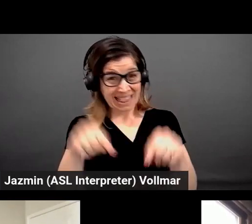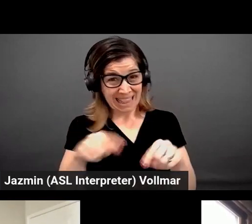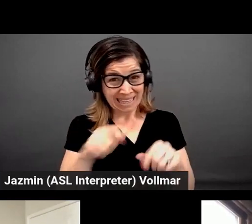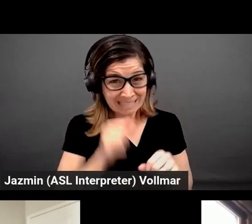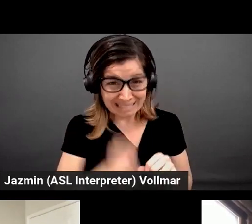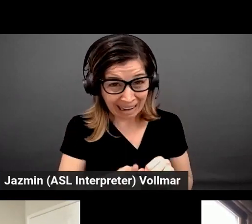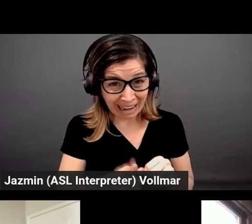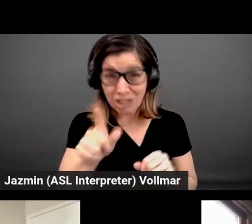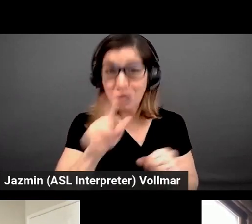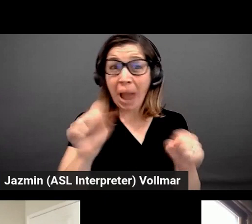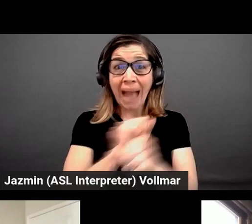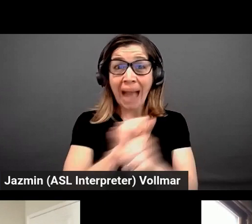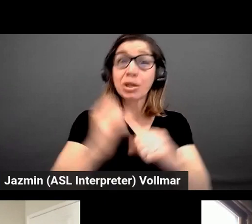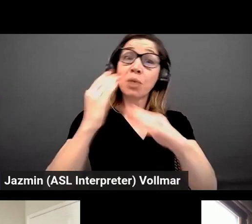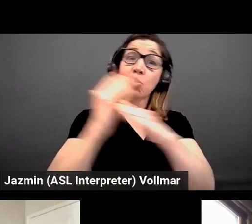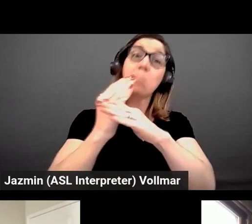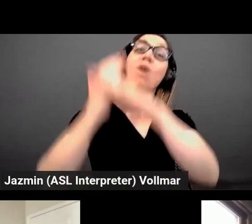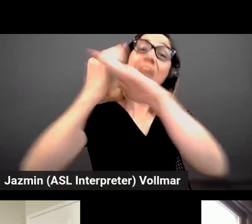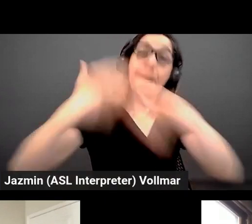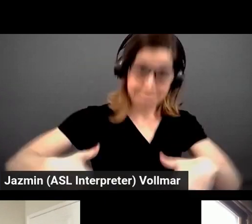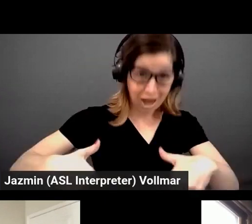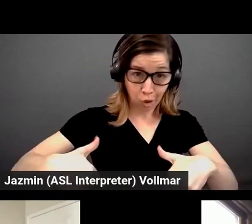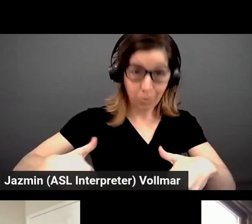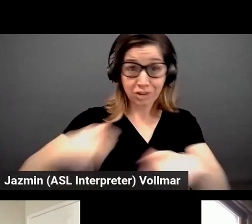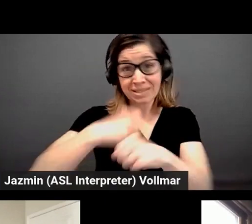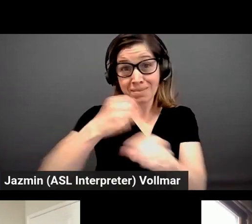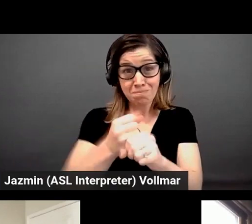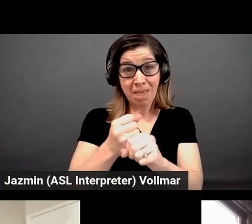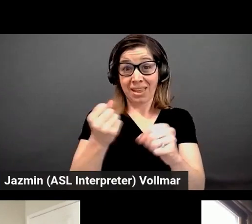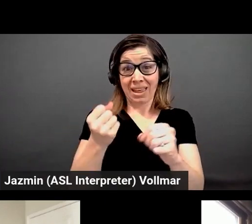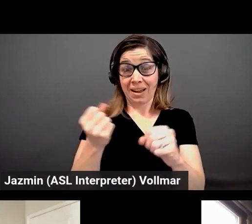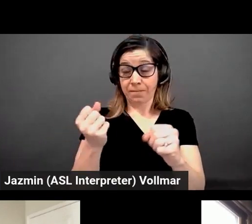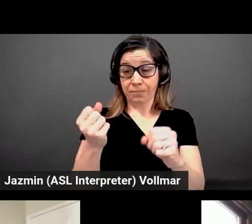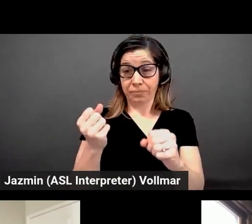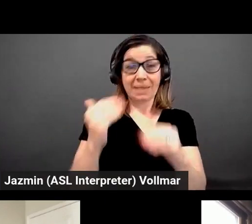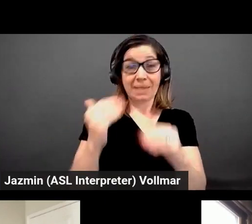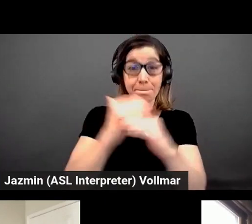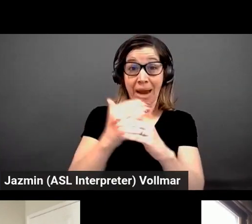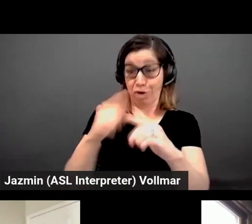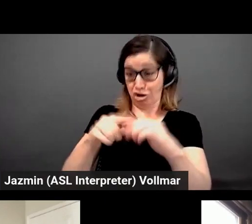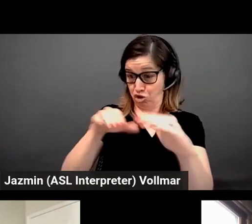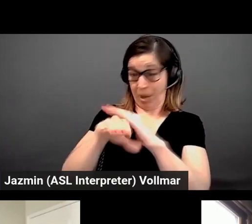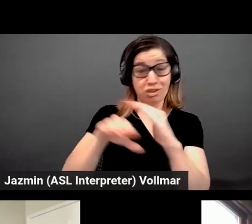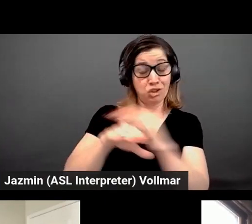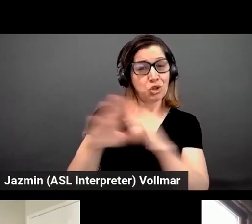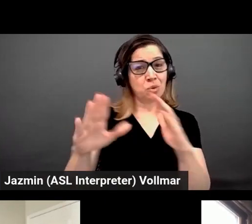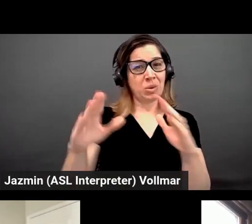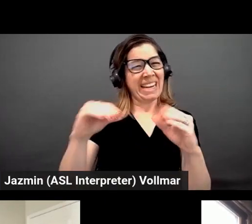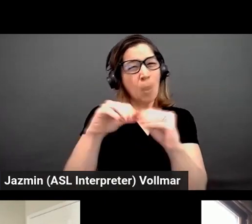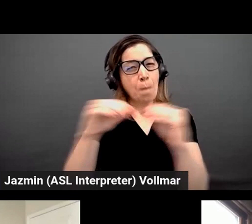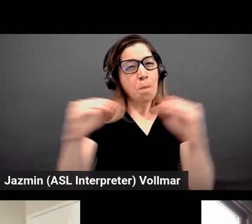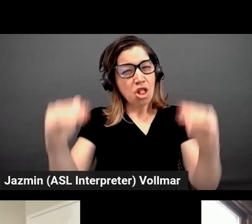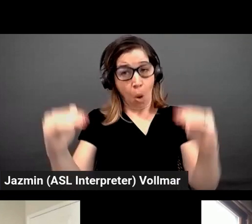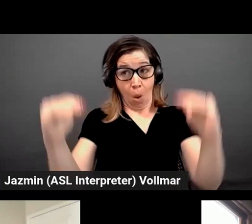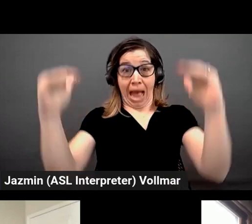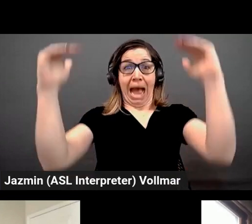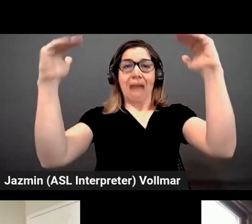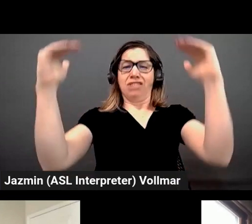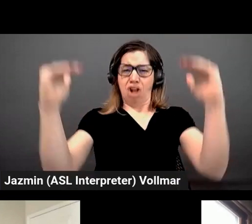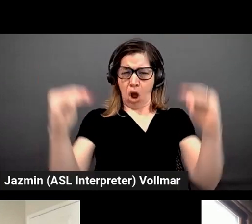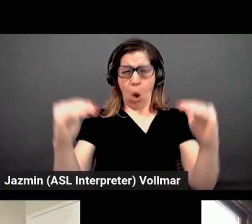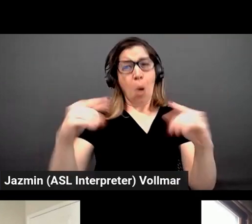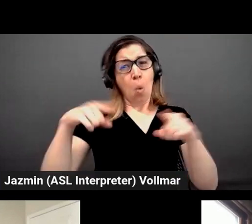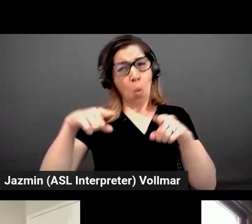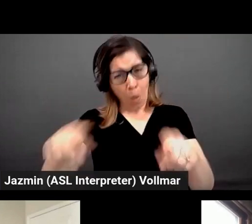some barriers and making the entry to, or the barrier to entry even lower, while still at the same time maintaining privacy for the